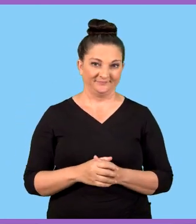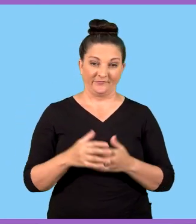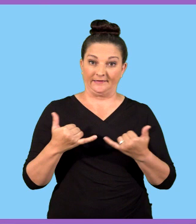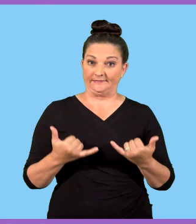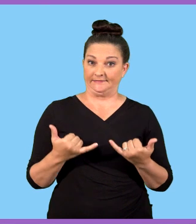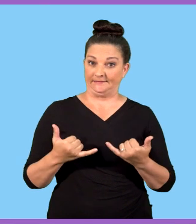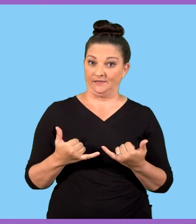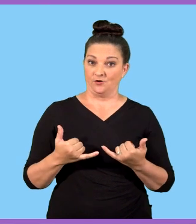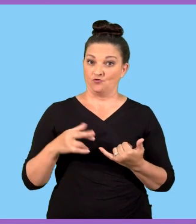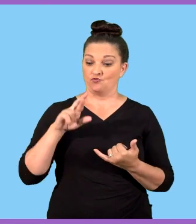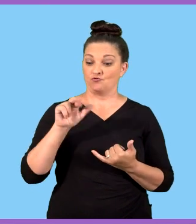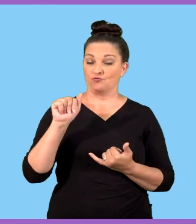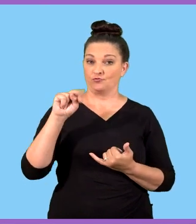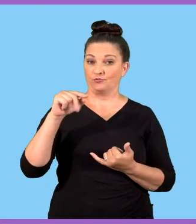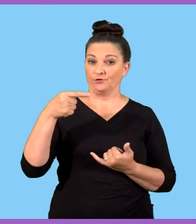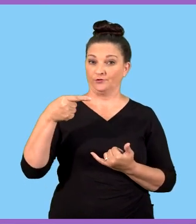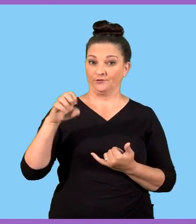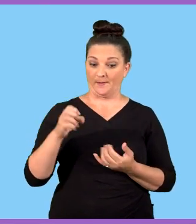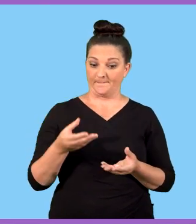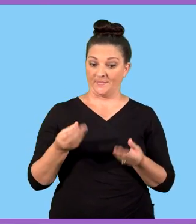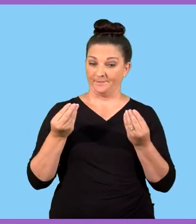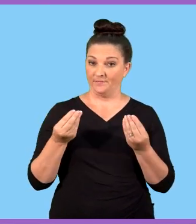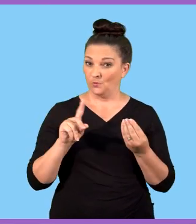order. Then, to find the range,